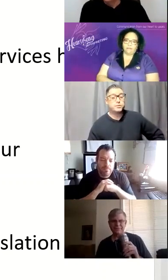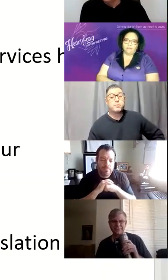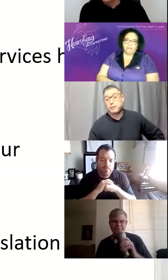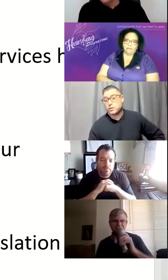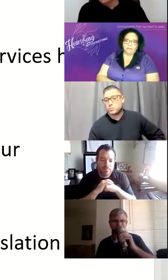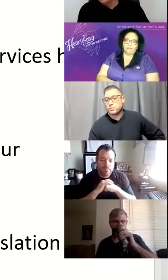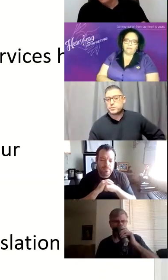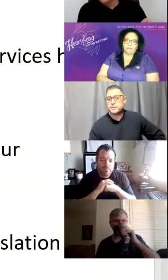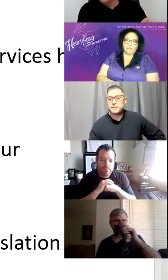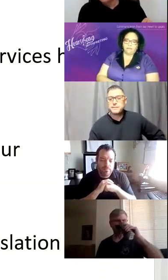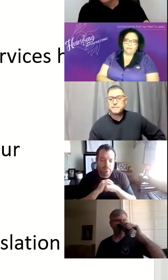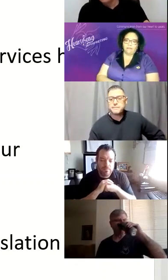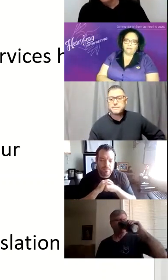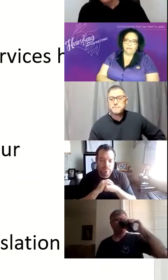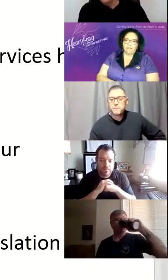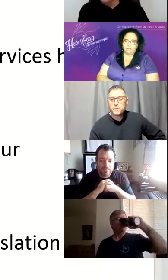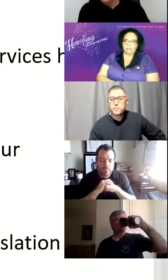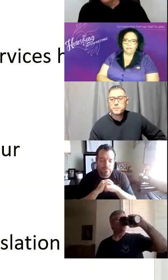interpreters or baby interpreters.